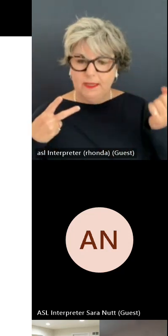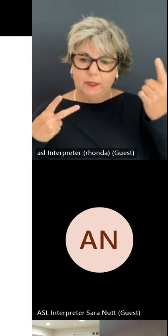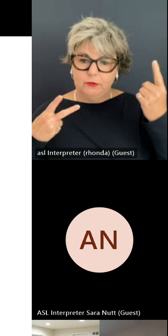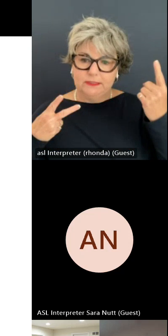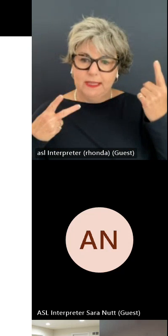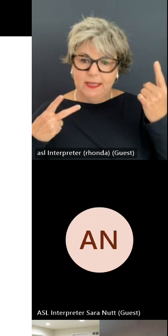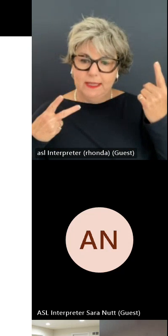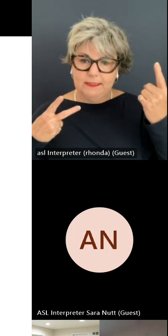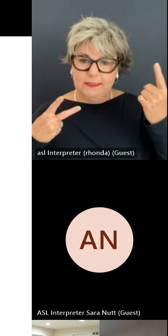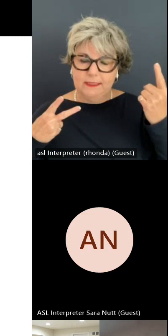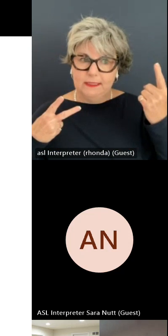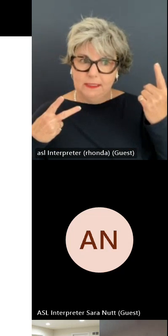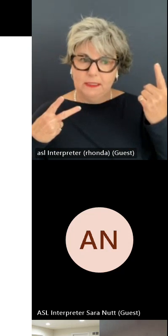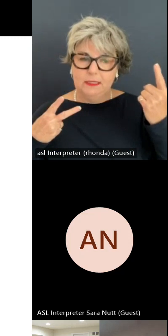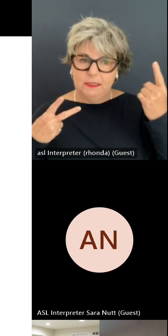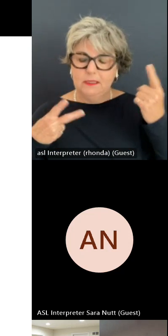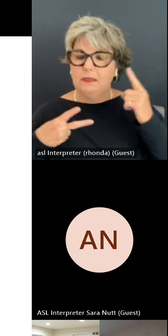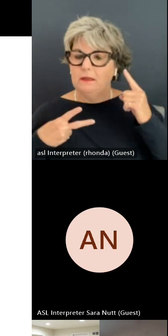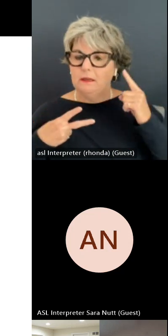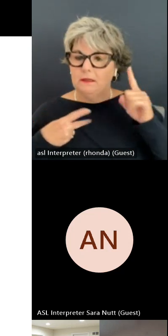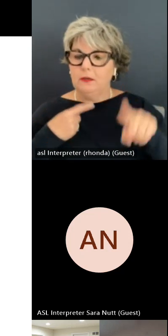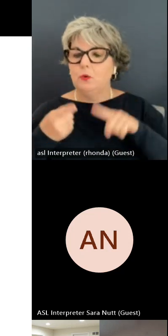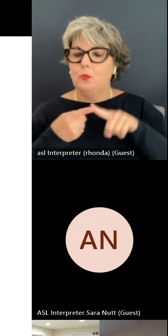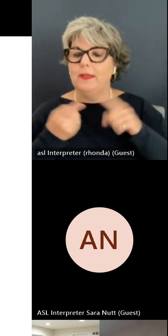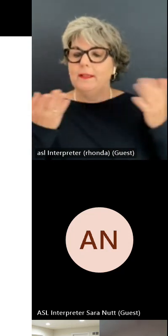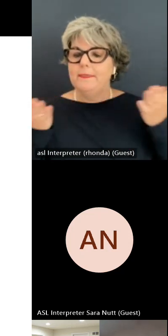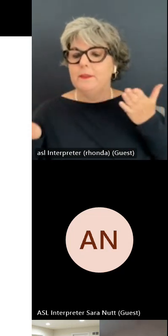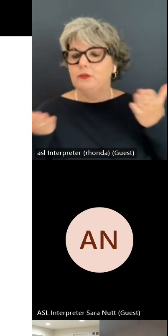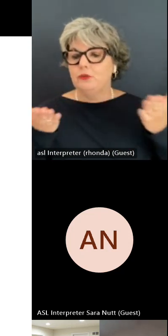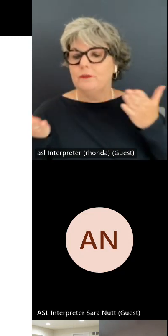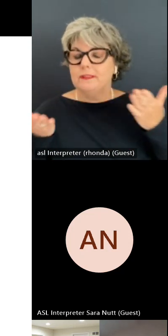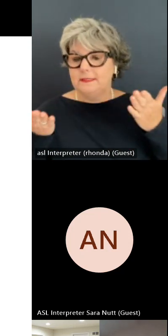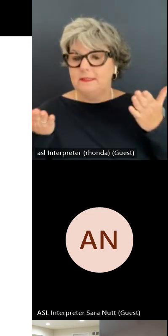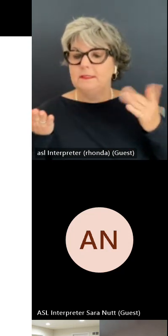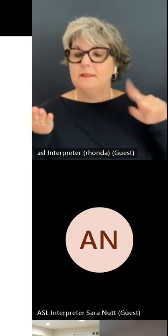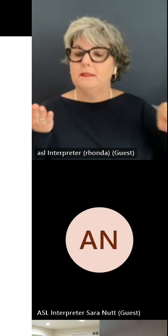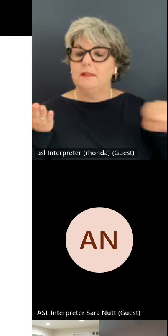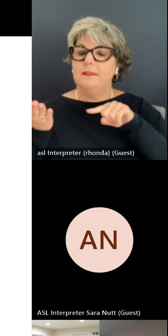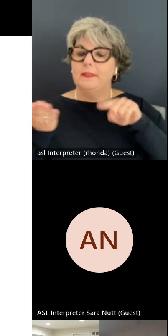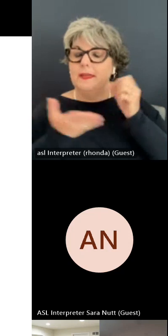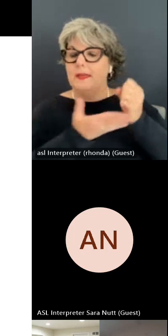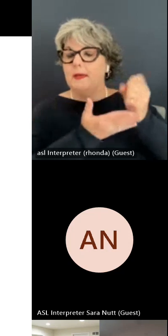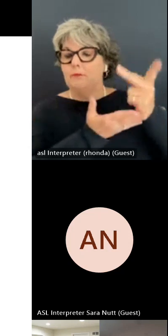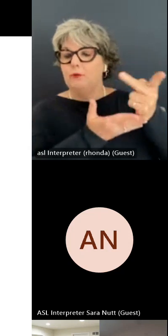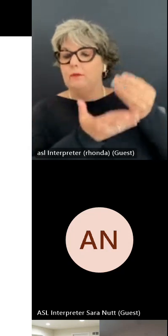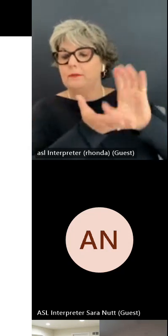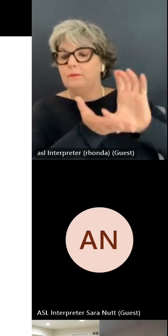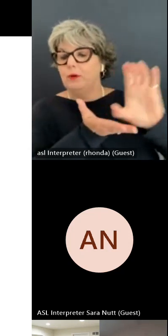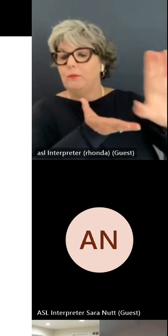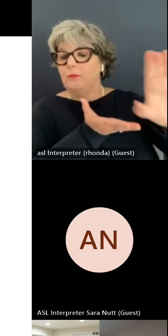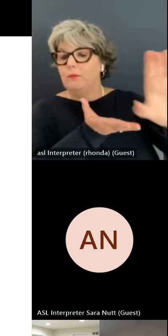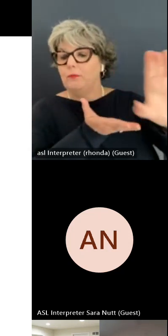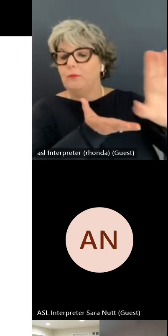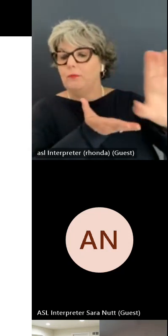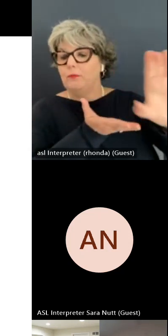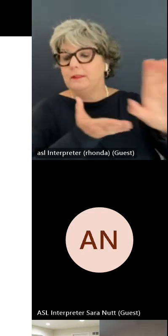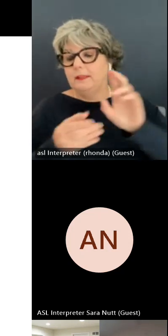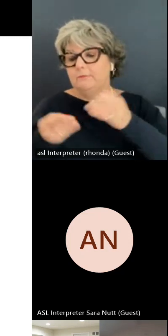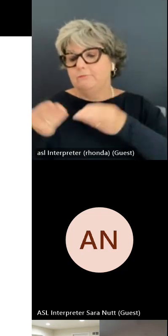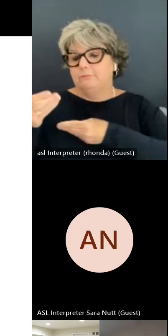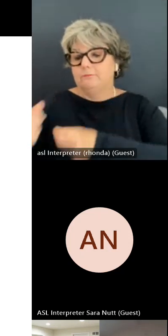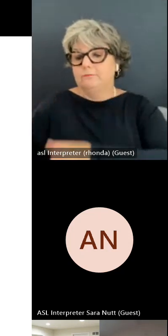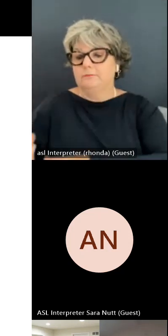when the services, for which they approved appropriations actually get used, either